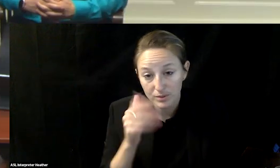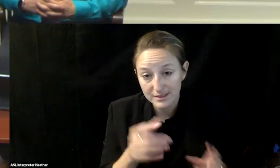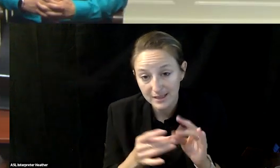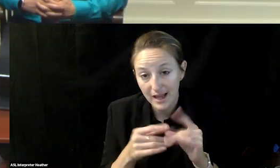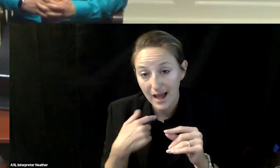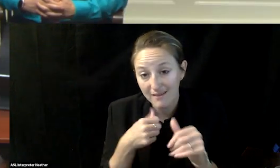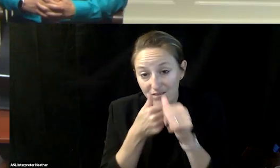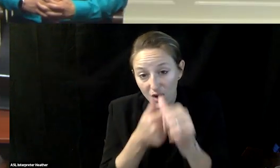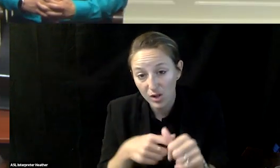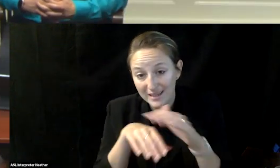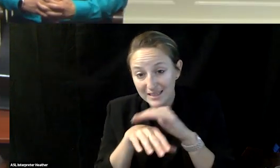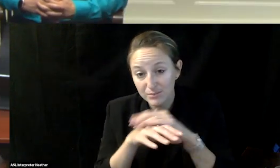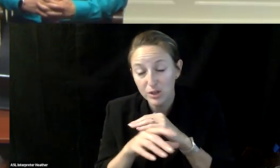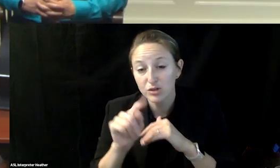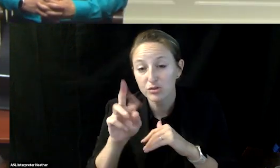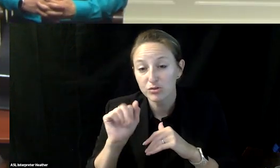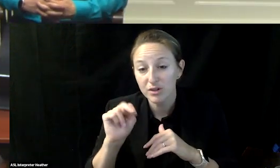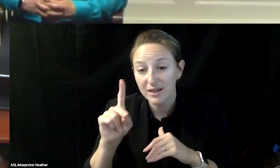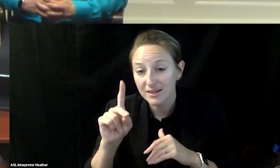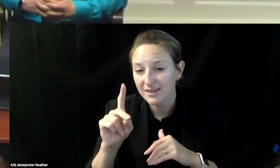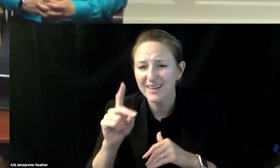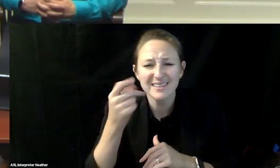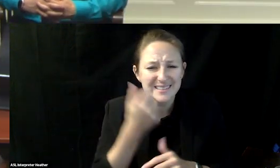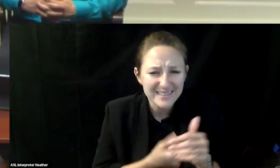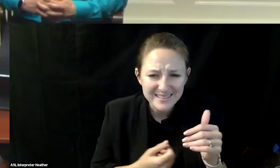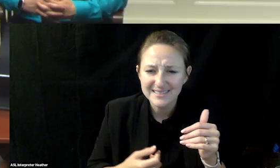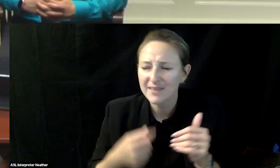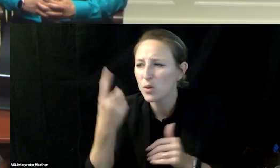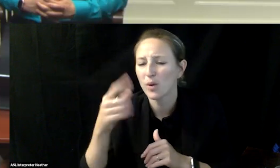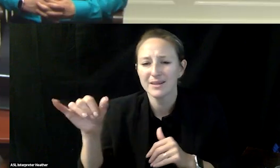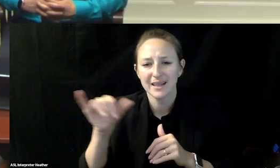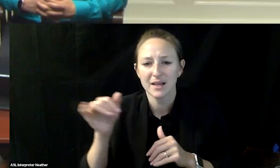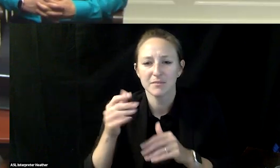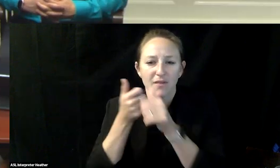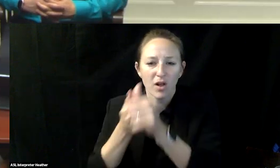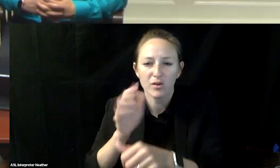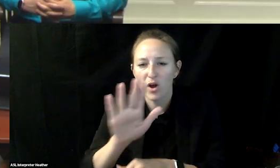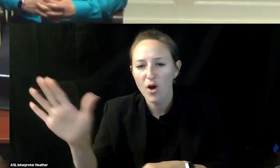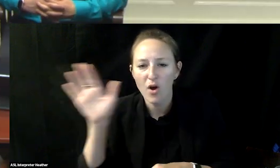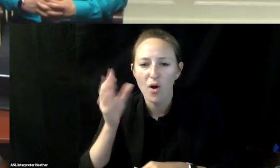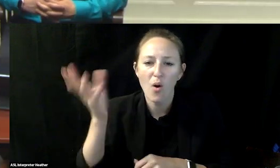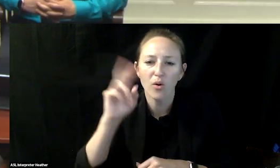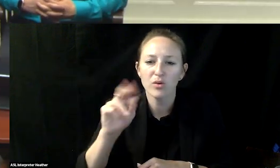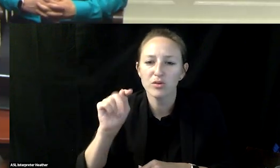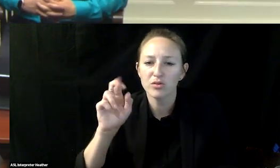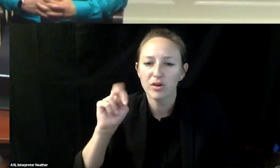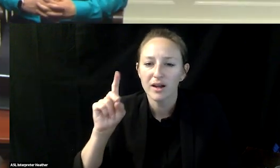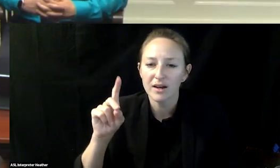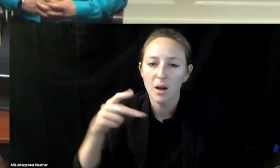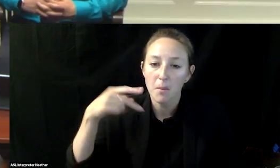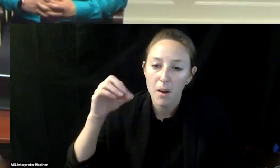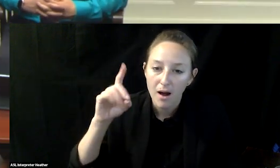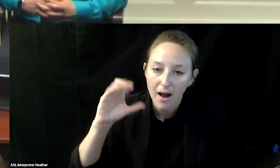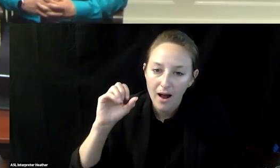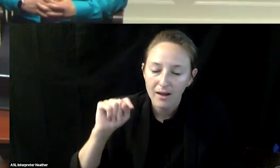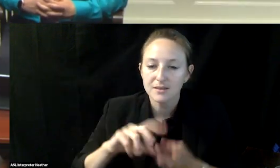accessibility trends the same way anyone in this room would follow their own tech trends, podcasts, people I